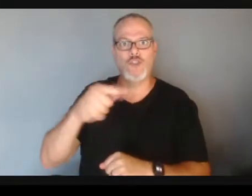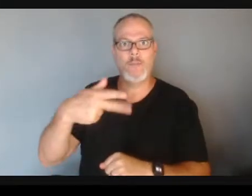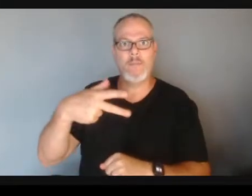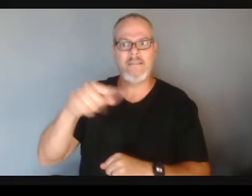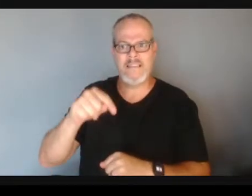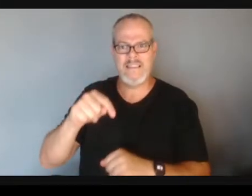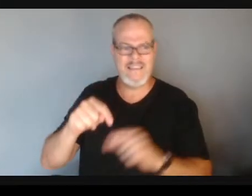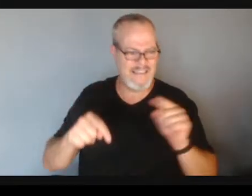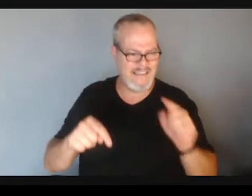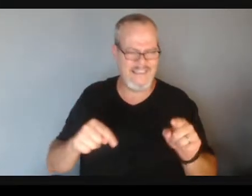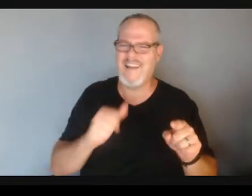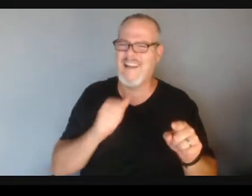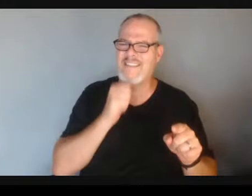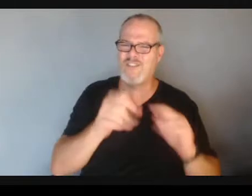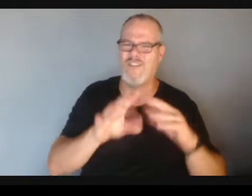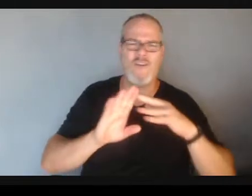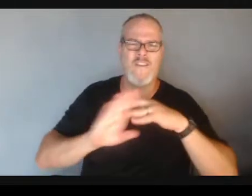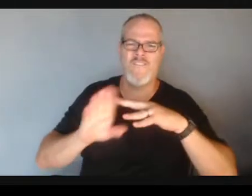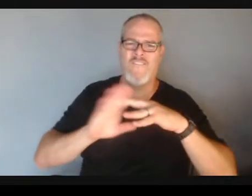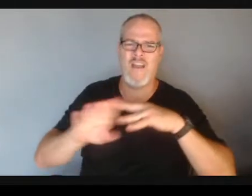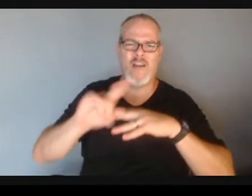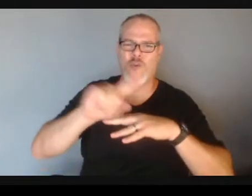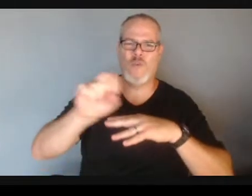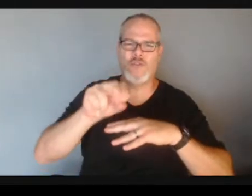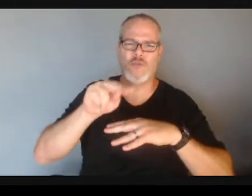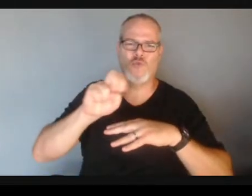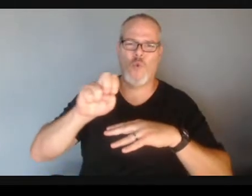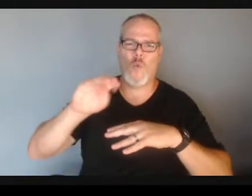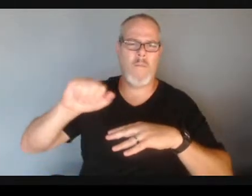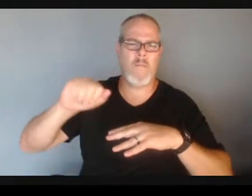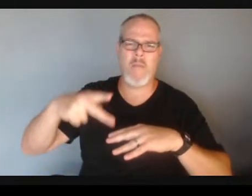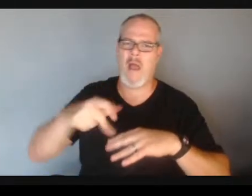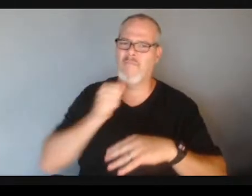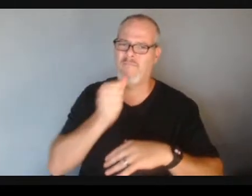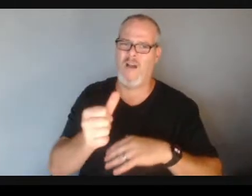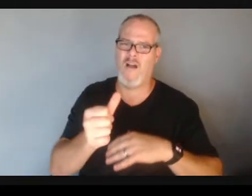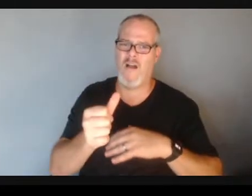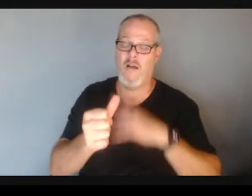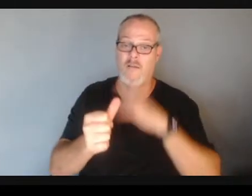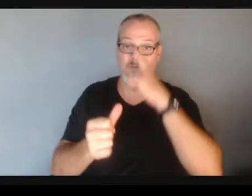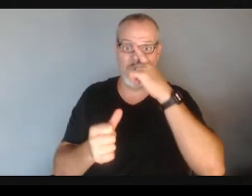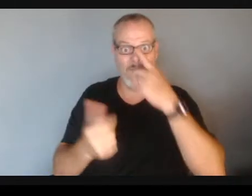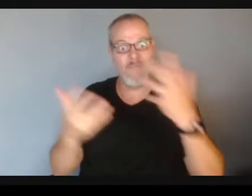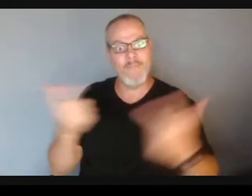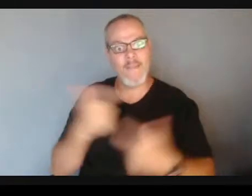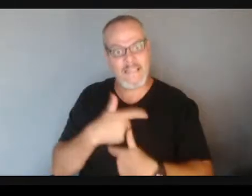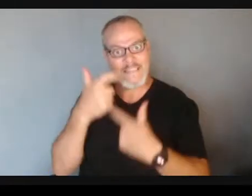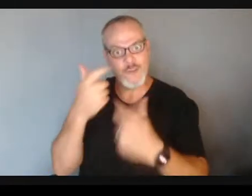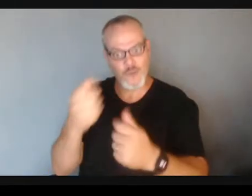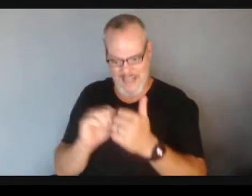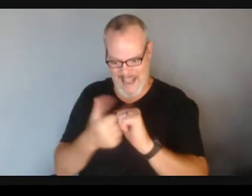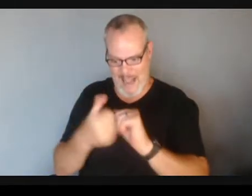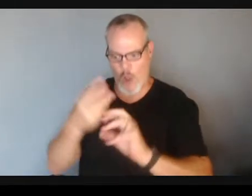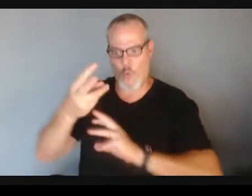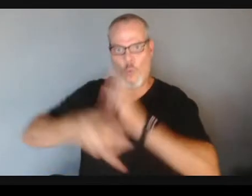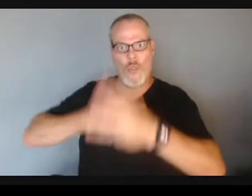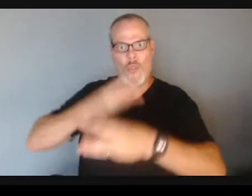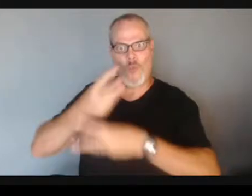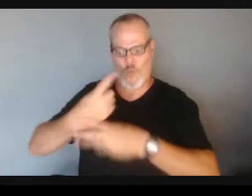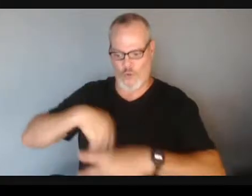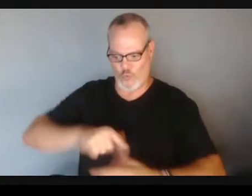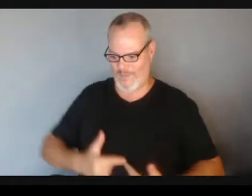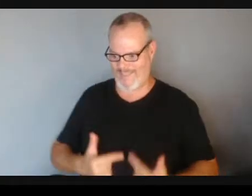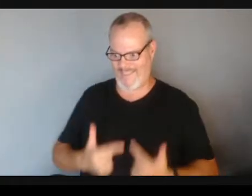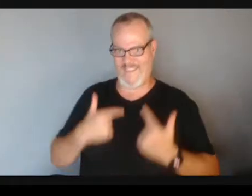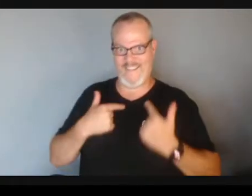an evacuation zone map, right? So it's interesting how the world in which we find